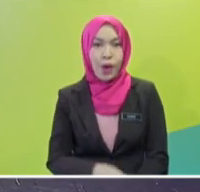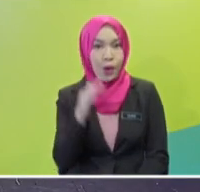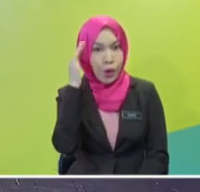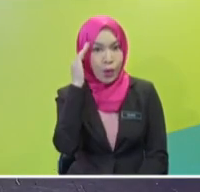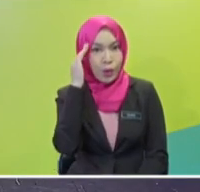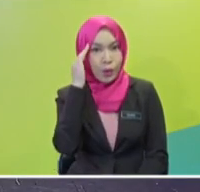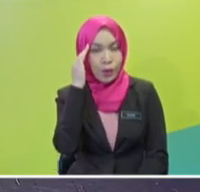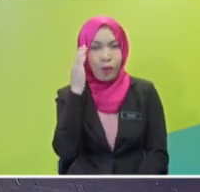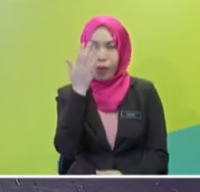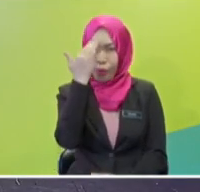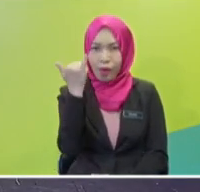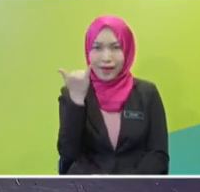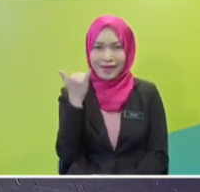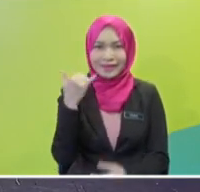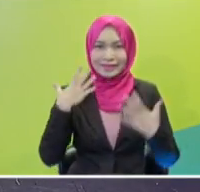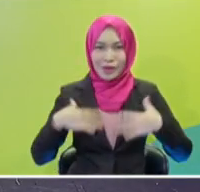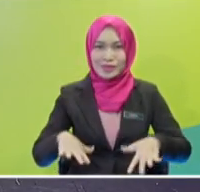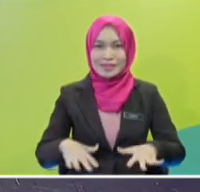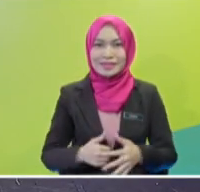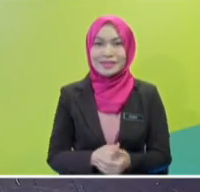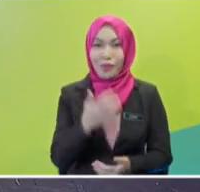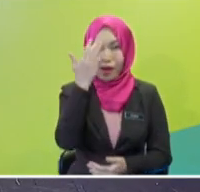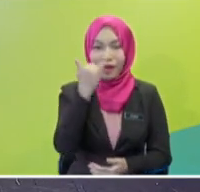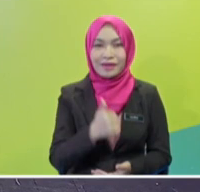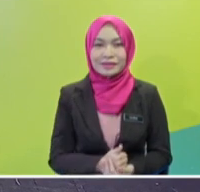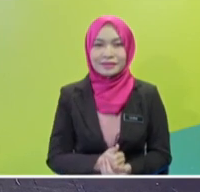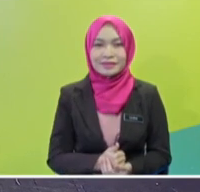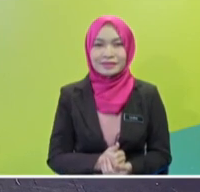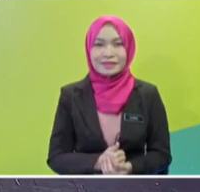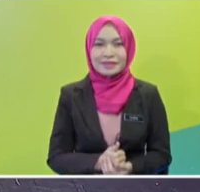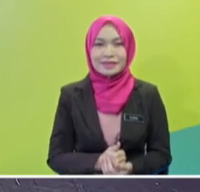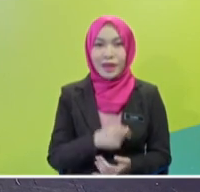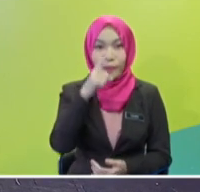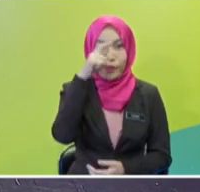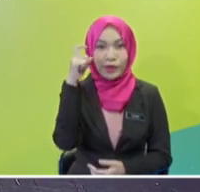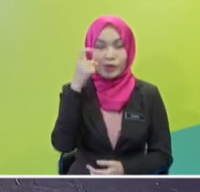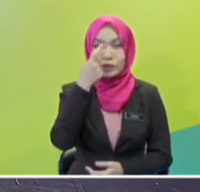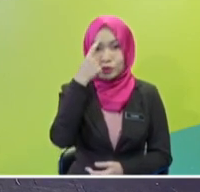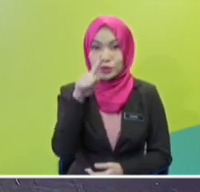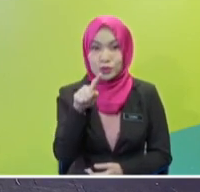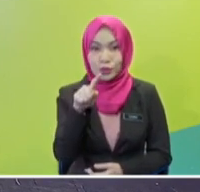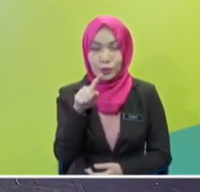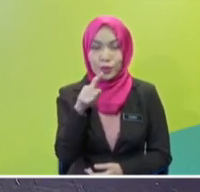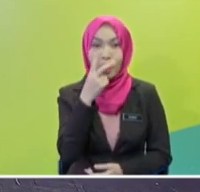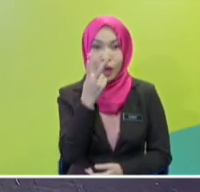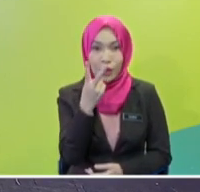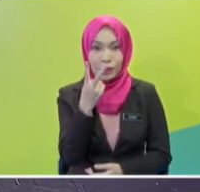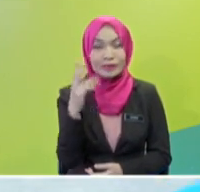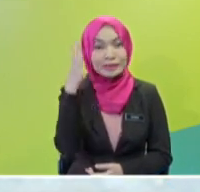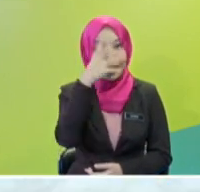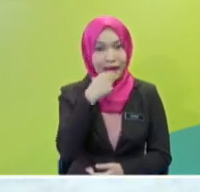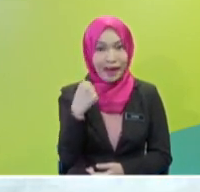Maybe to look nice? Yes, it's one of the reasons. Mm-hmm. Okay, we wear clothes to keep ourselves clean